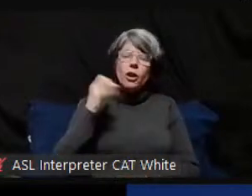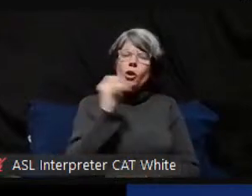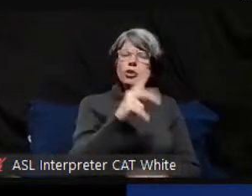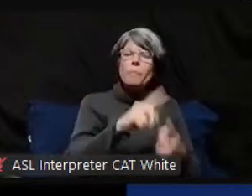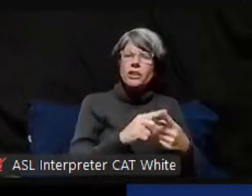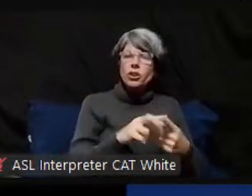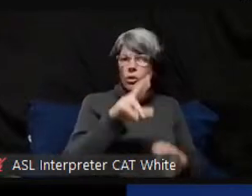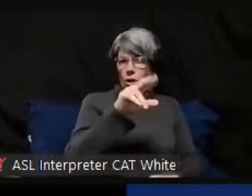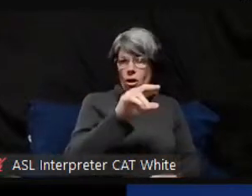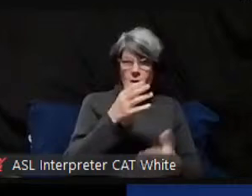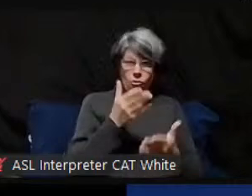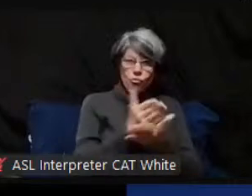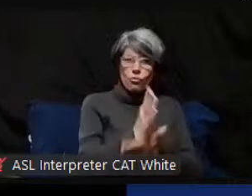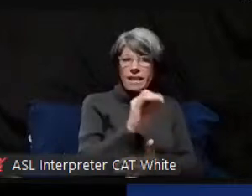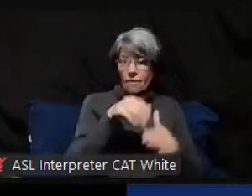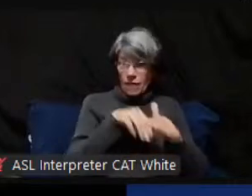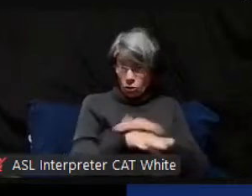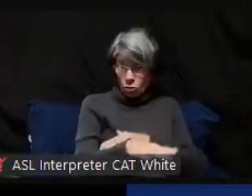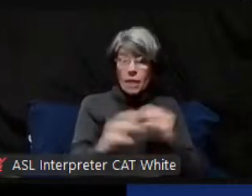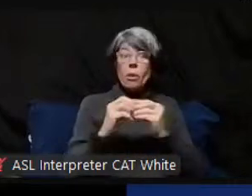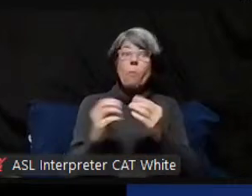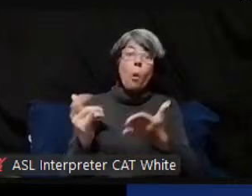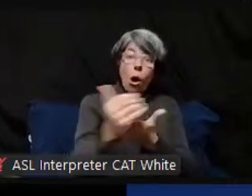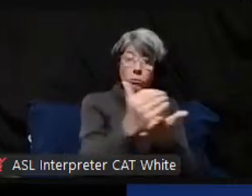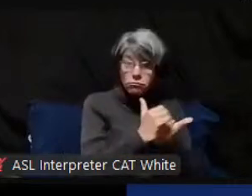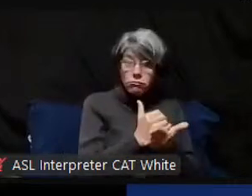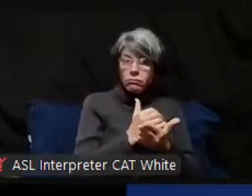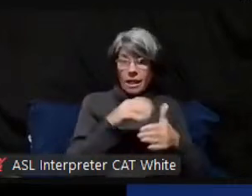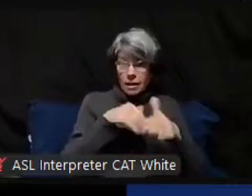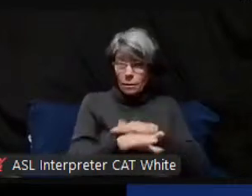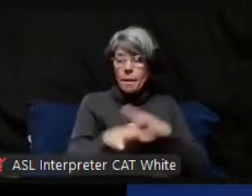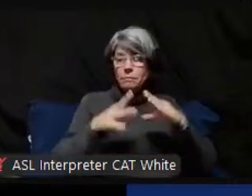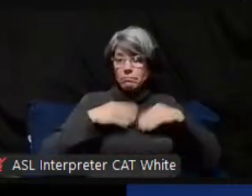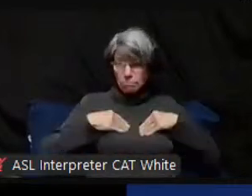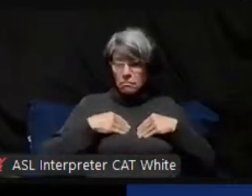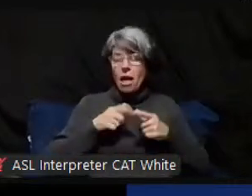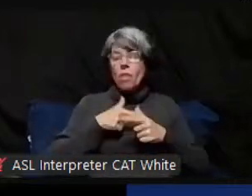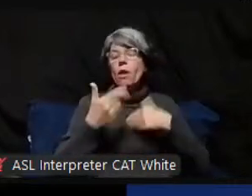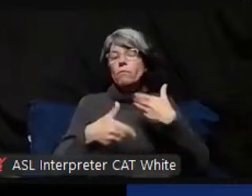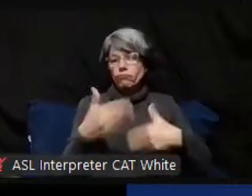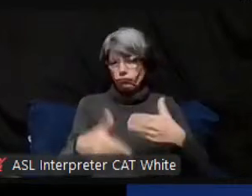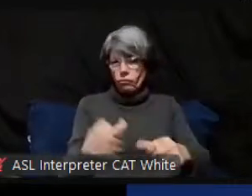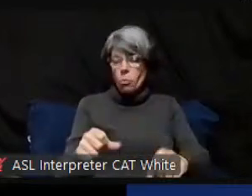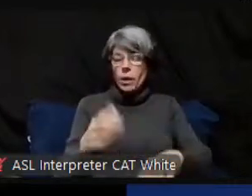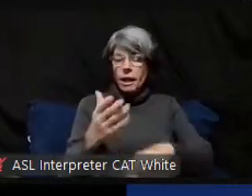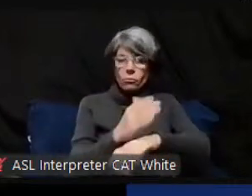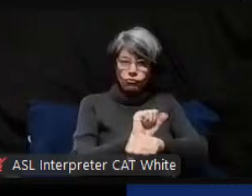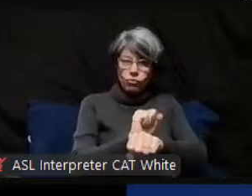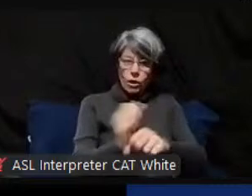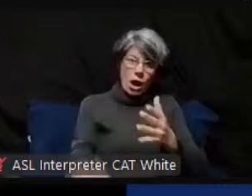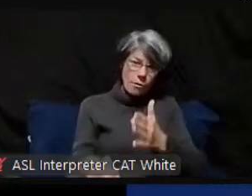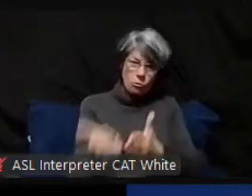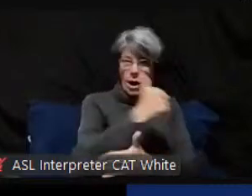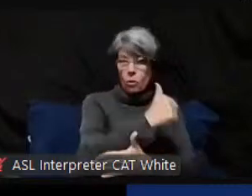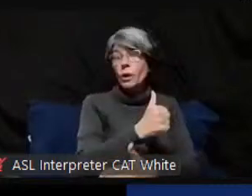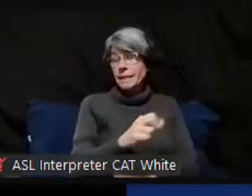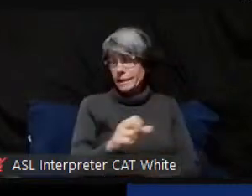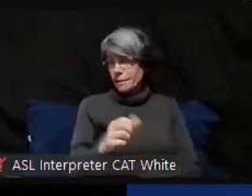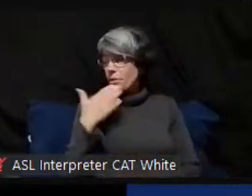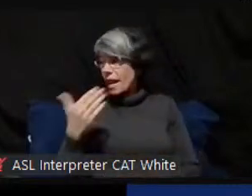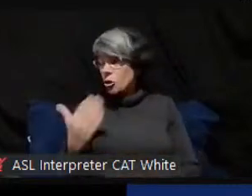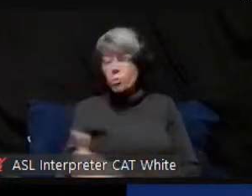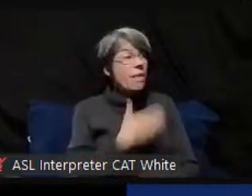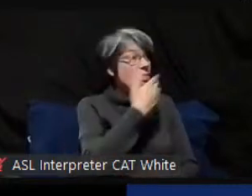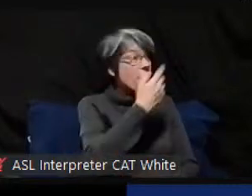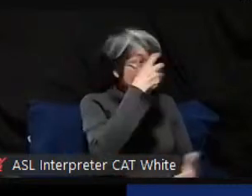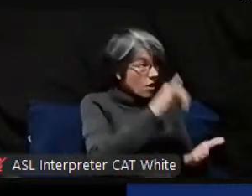of entry, and the more that we get in, the more we're able to work methodically on our priorities. Thank you. Thank you for that.